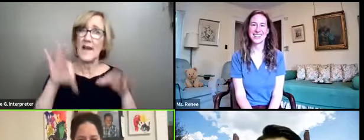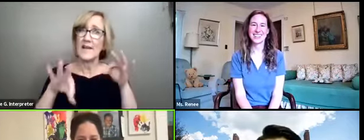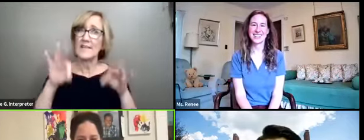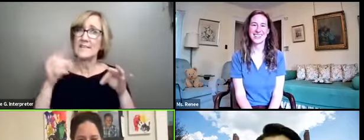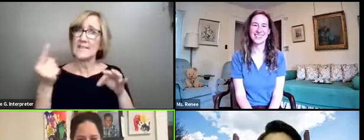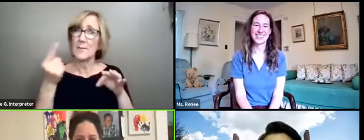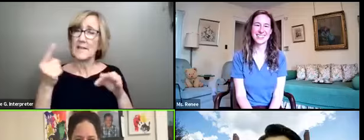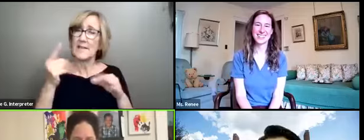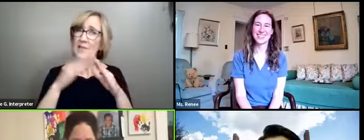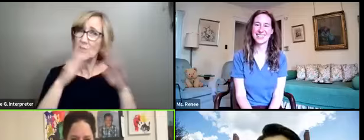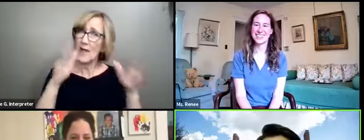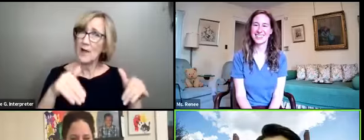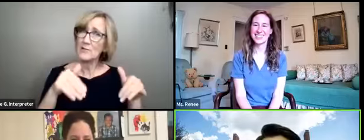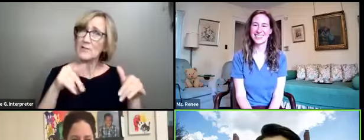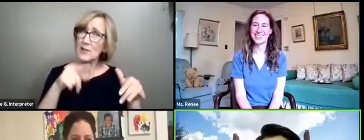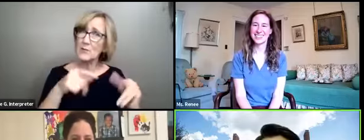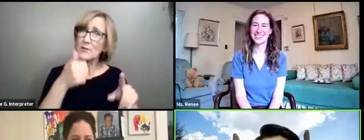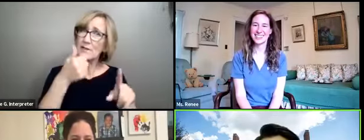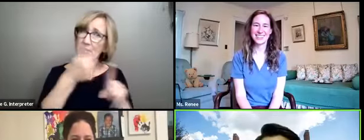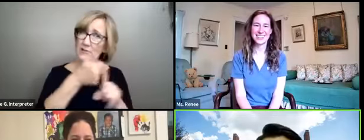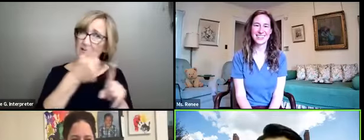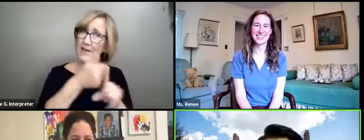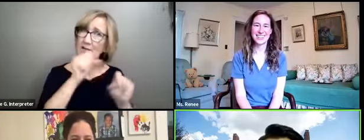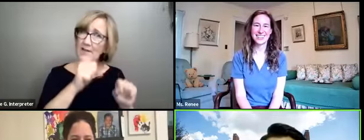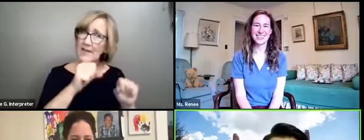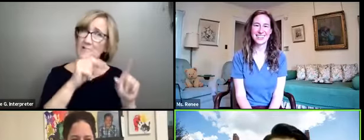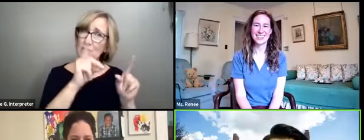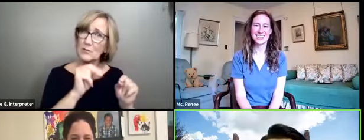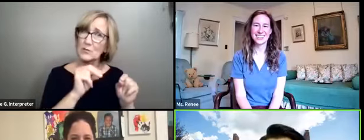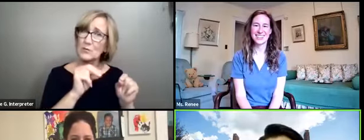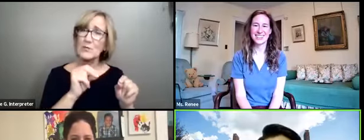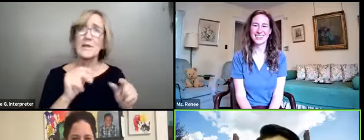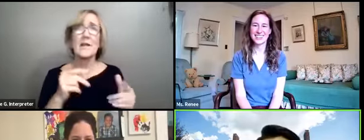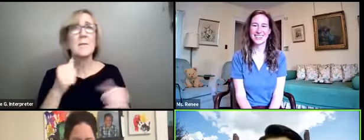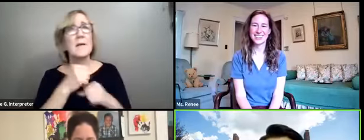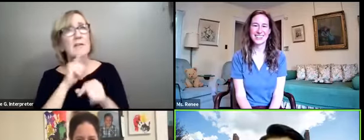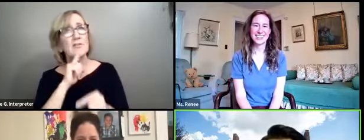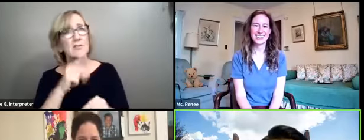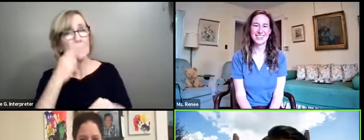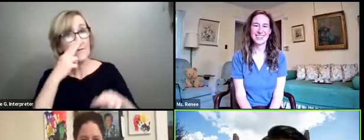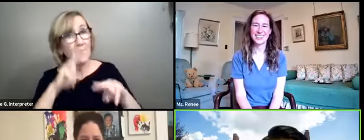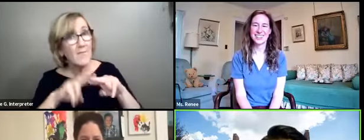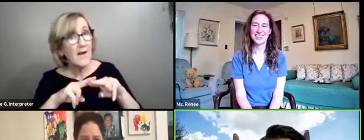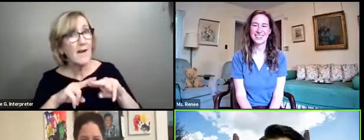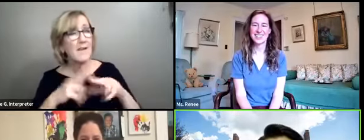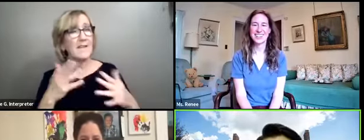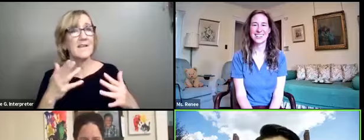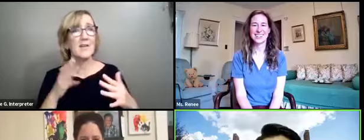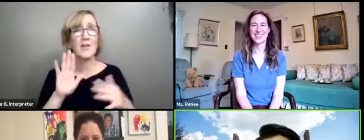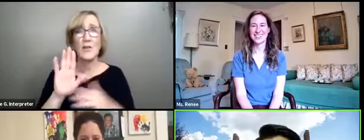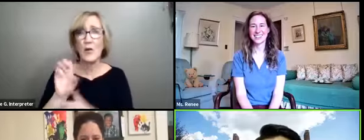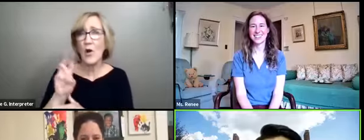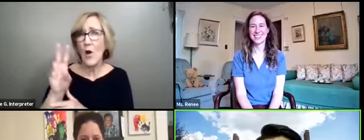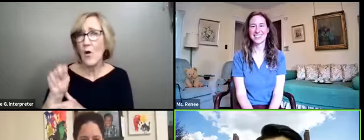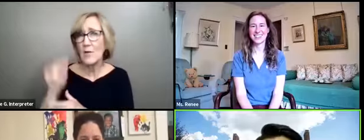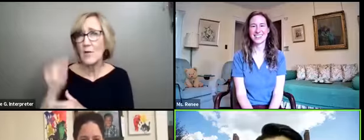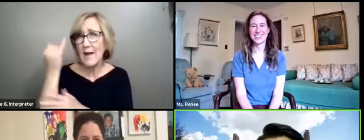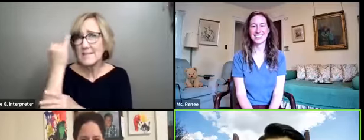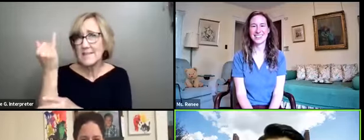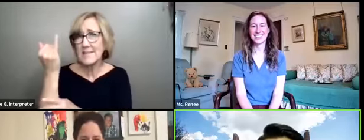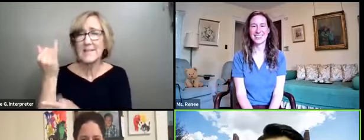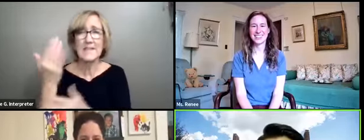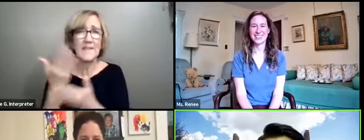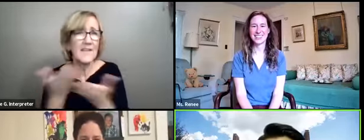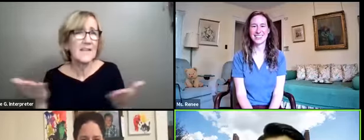own. Yeah, that's a really good point. So making sure they're fun, making sure they're your own, both things that make